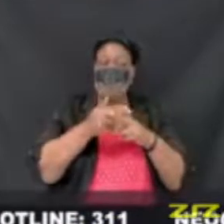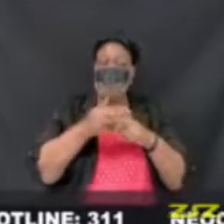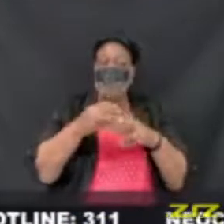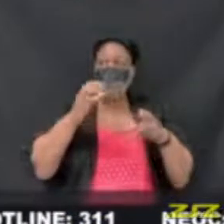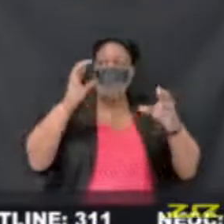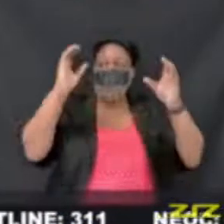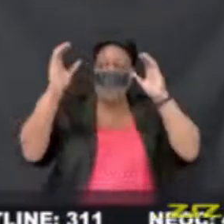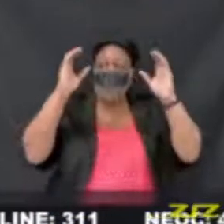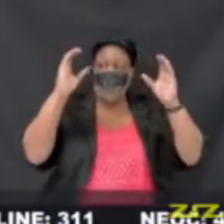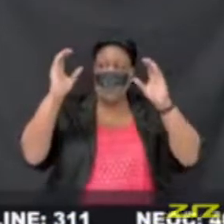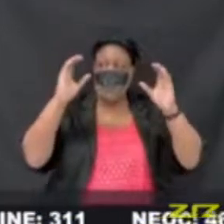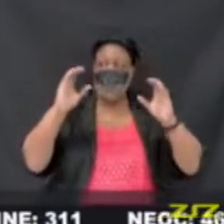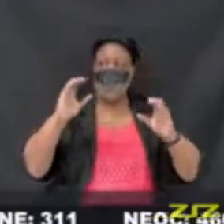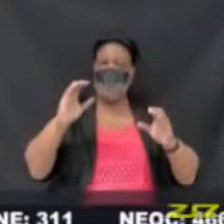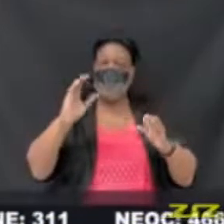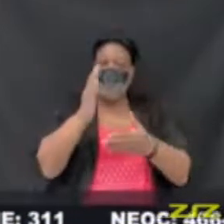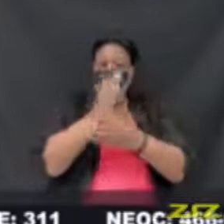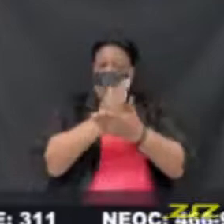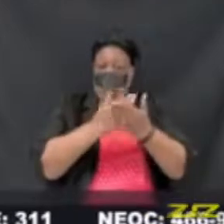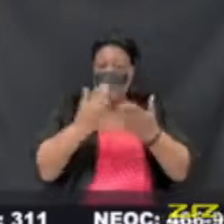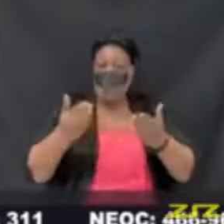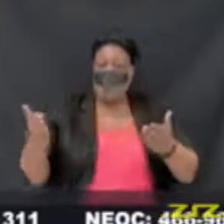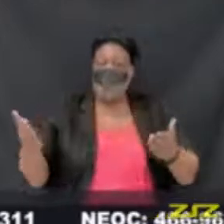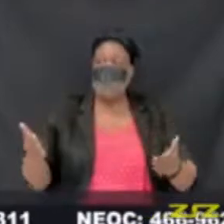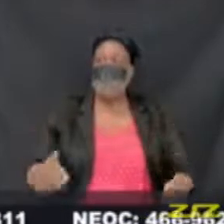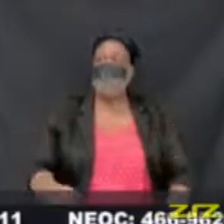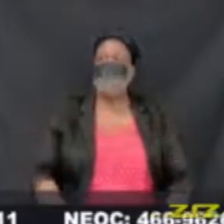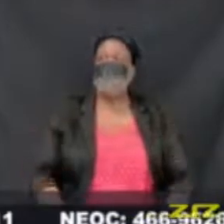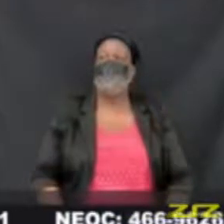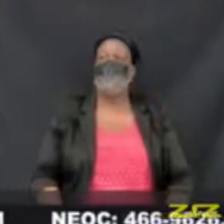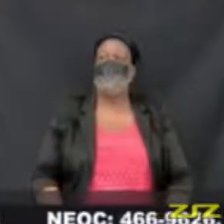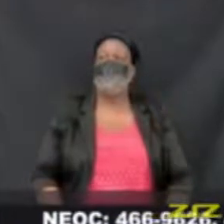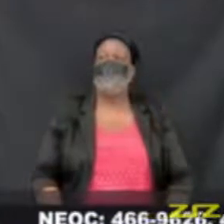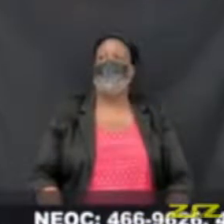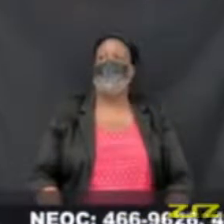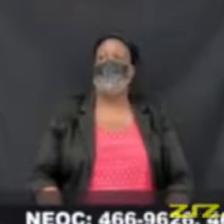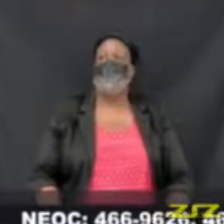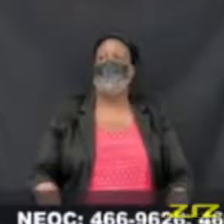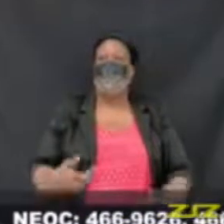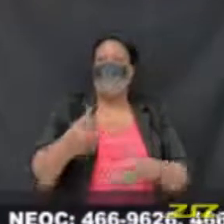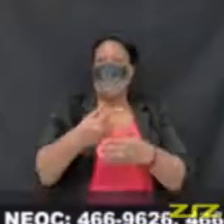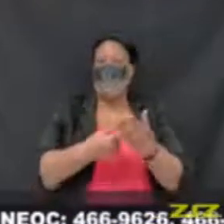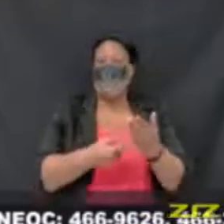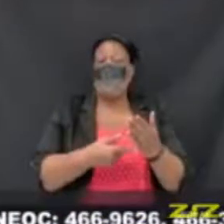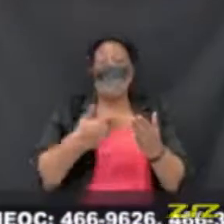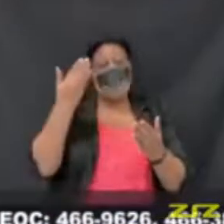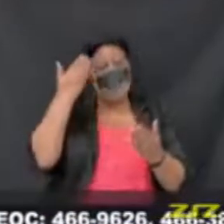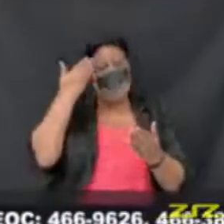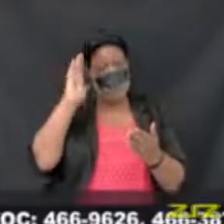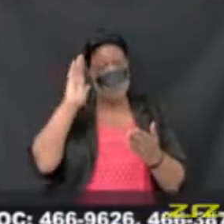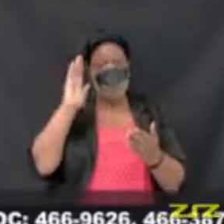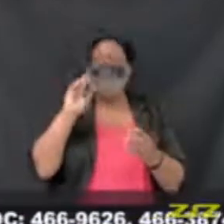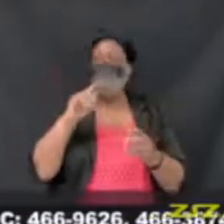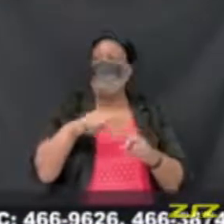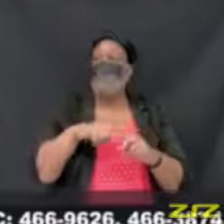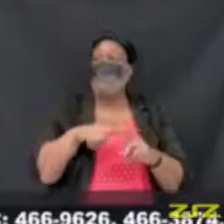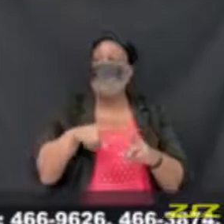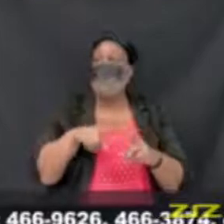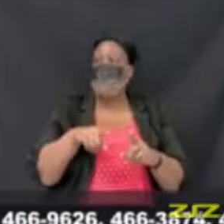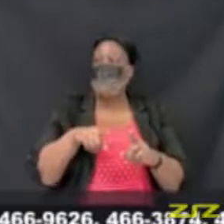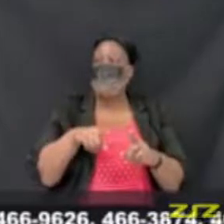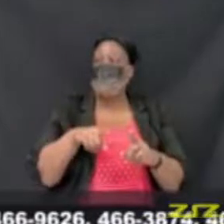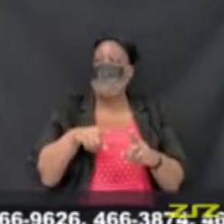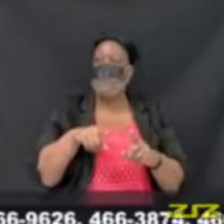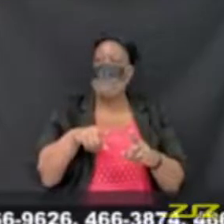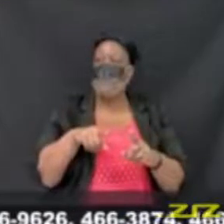force would have also made a recommendation after our meeting yesterday to have the curfew